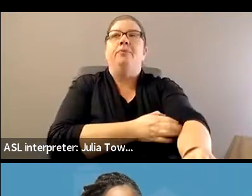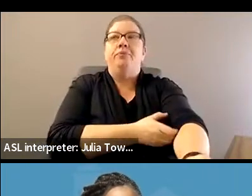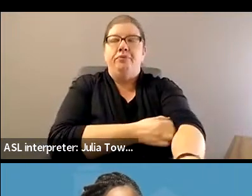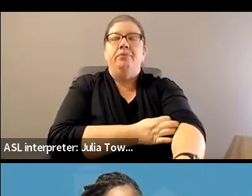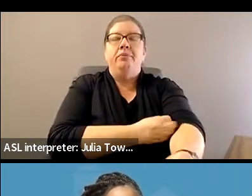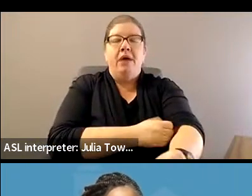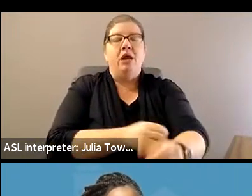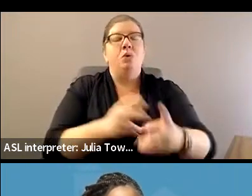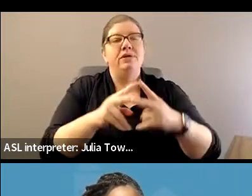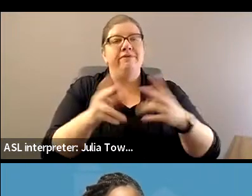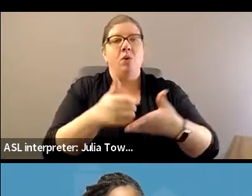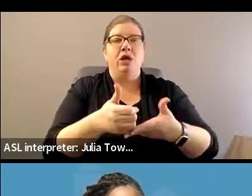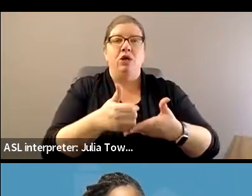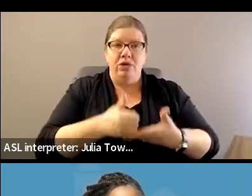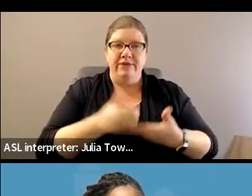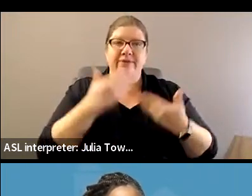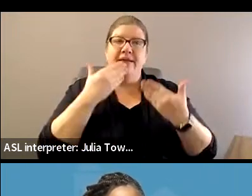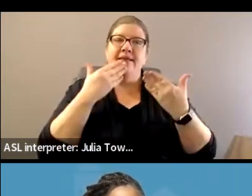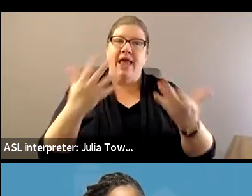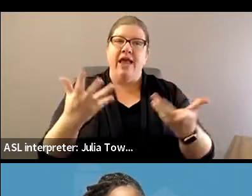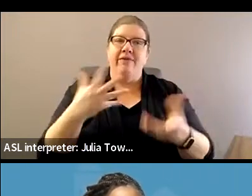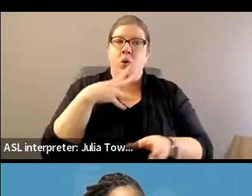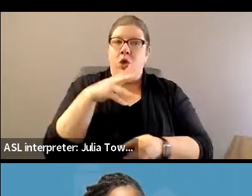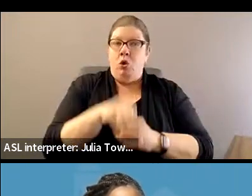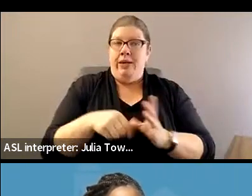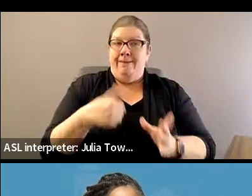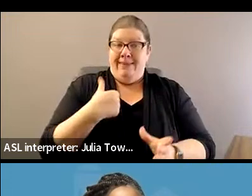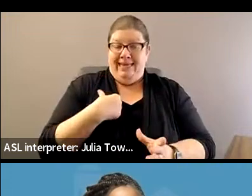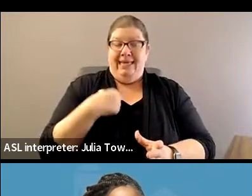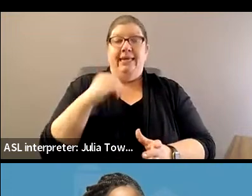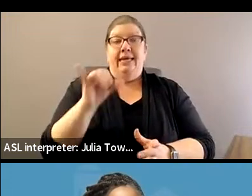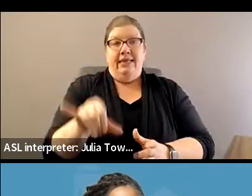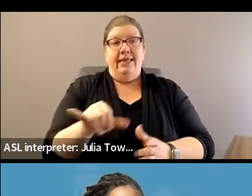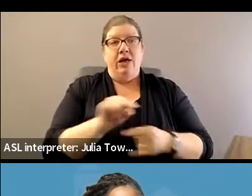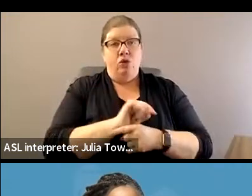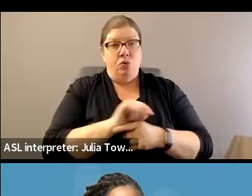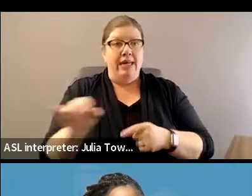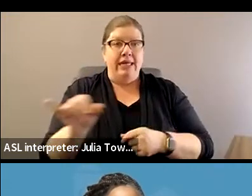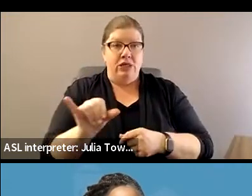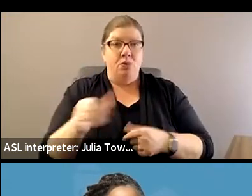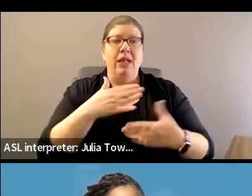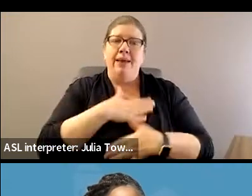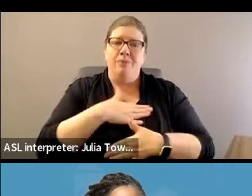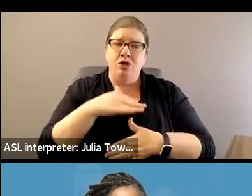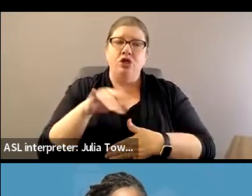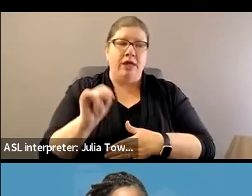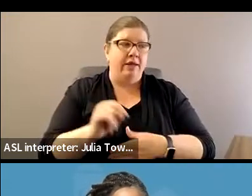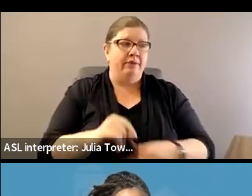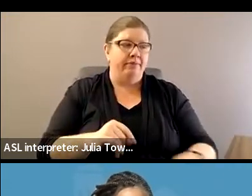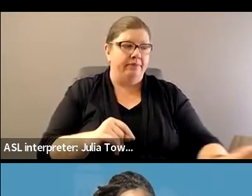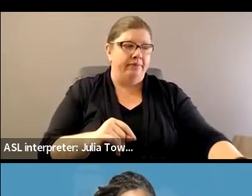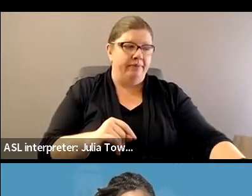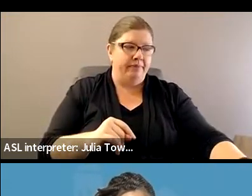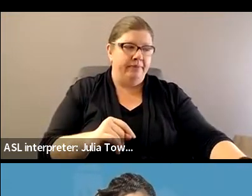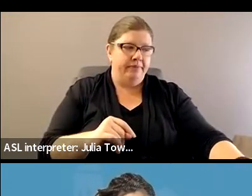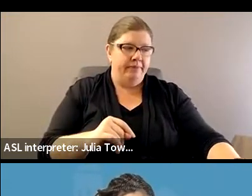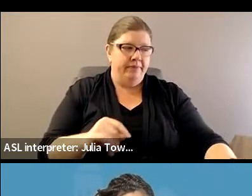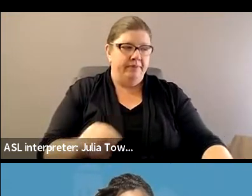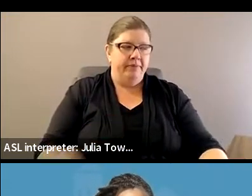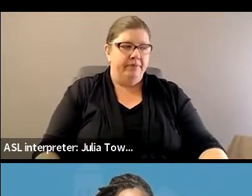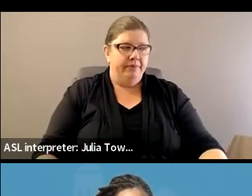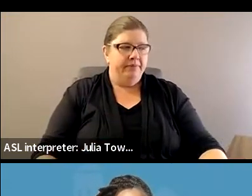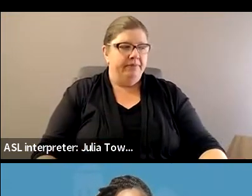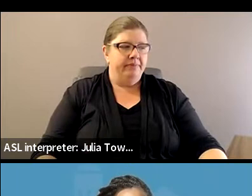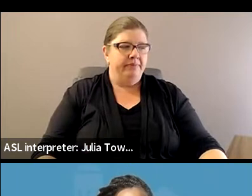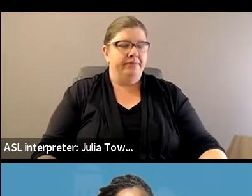very useful, and thank you for including me in that training as well. I appreciate it. Yeah, and